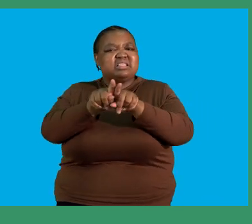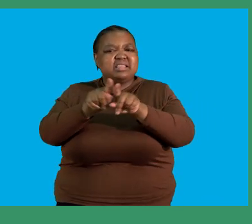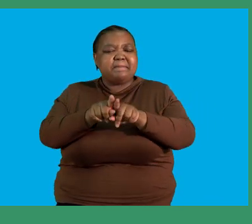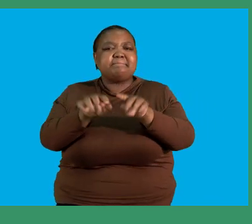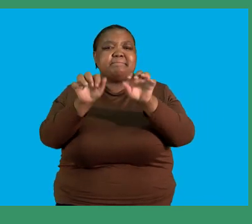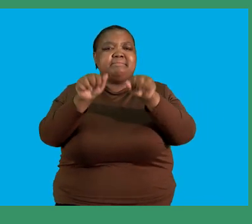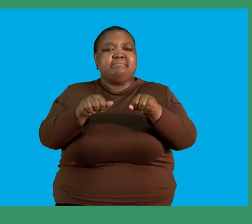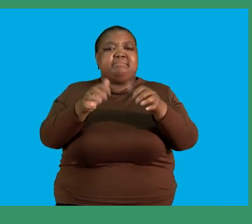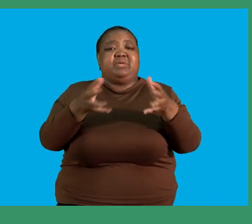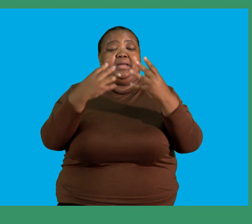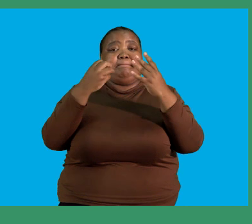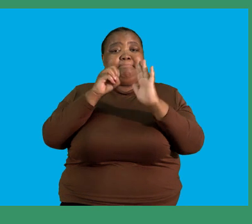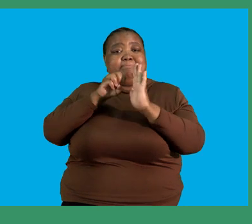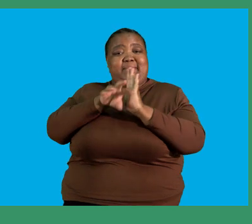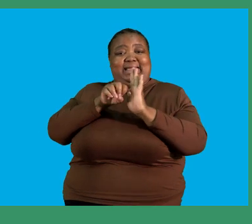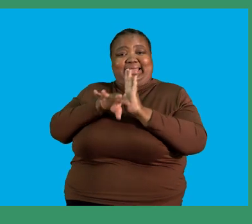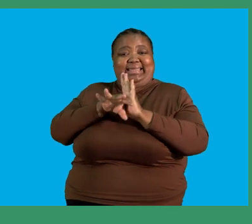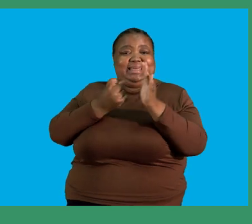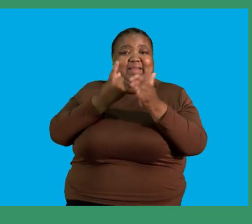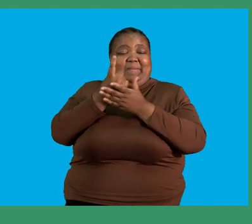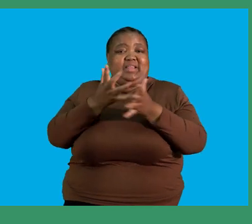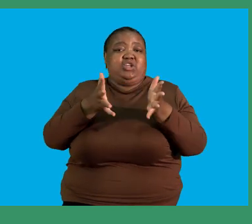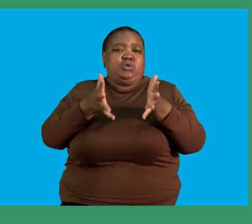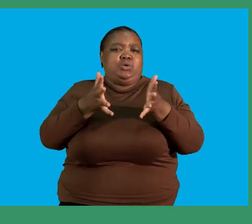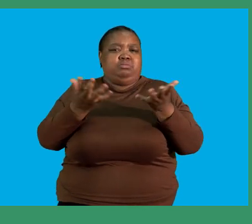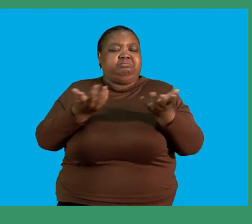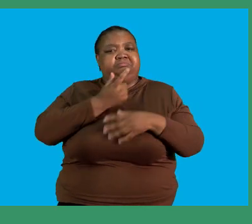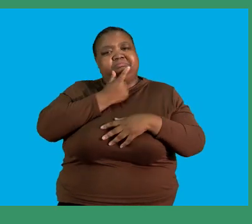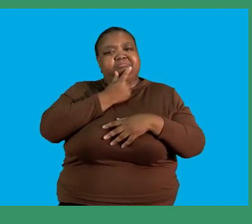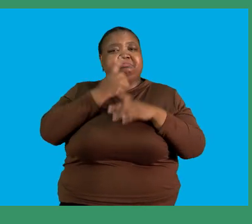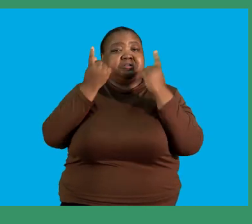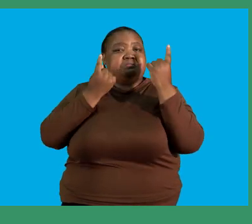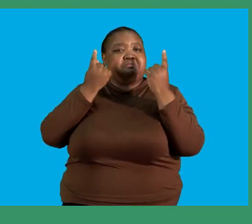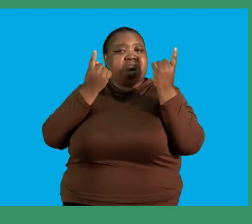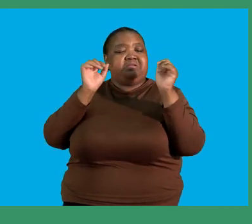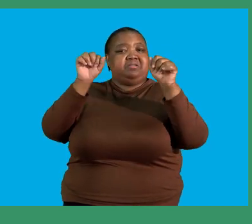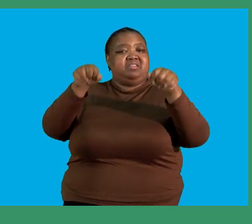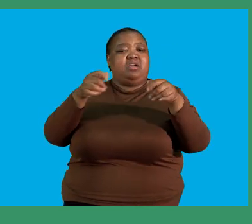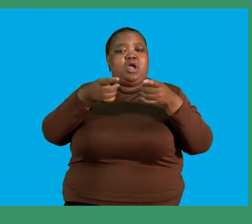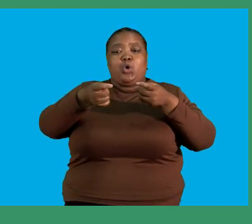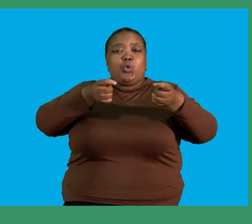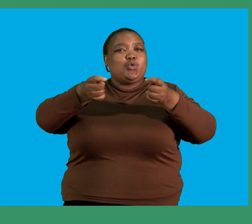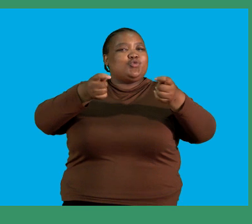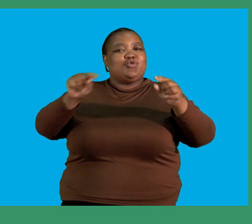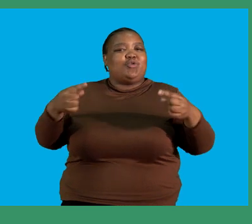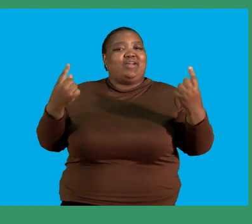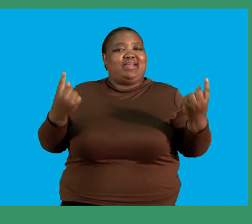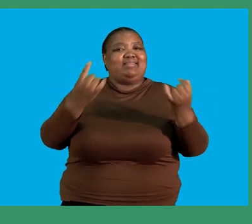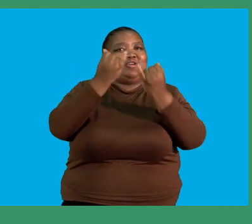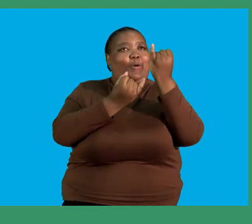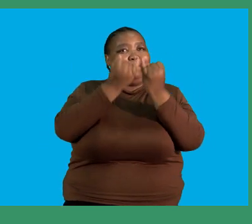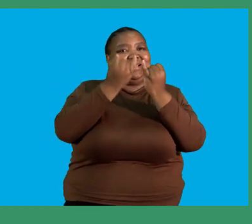is something that happens in the market. Now, if you think about it carefully, we do not have control over